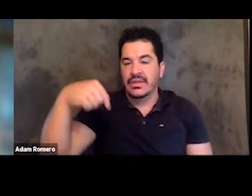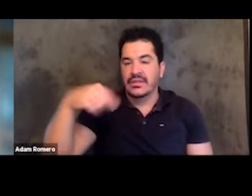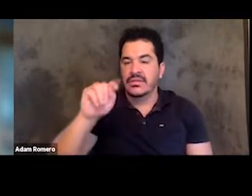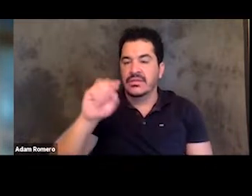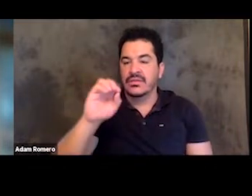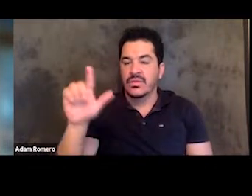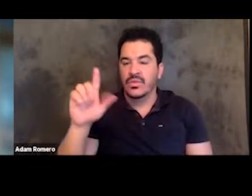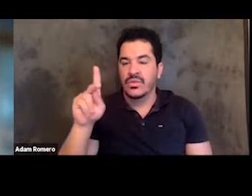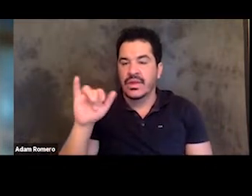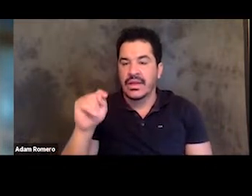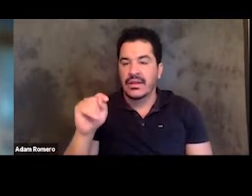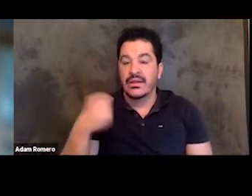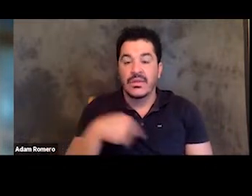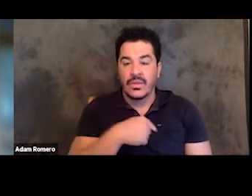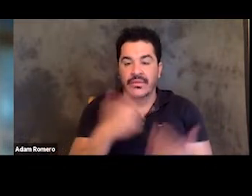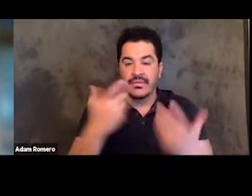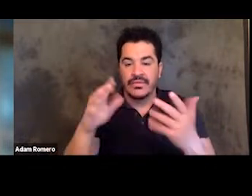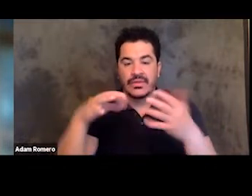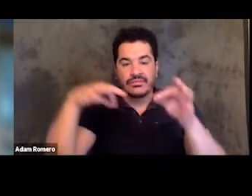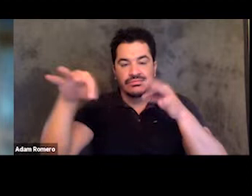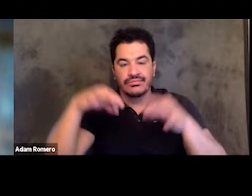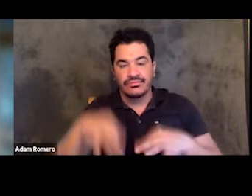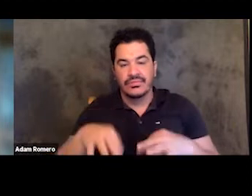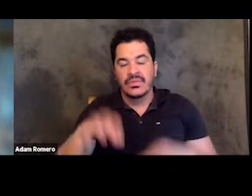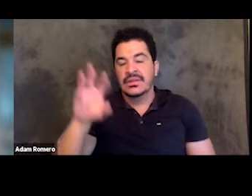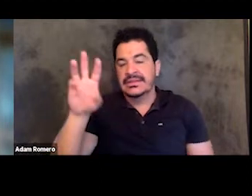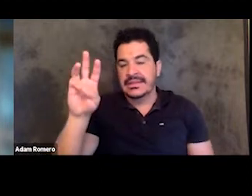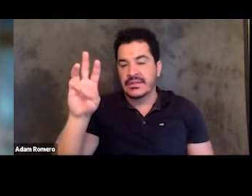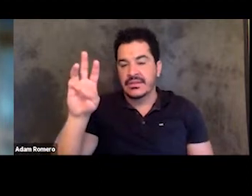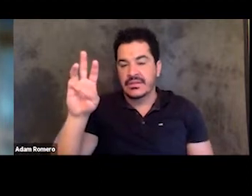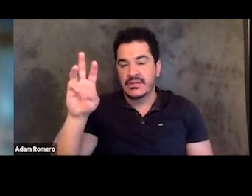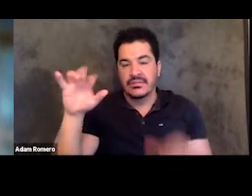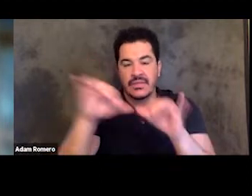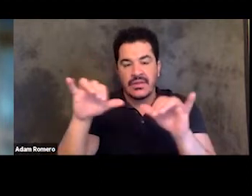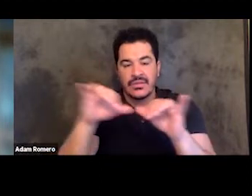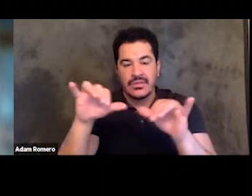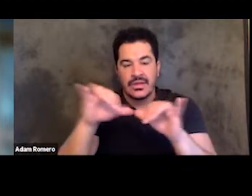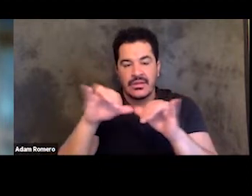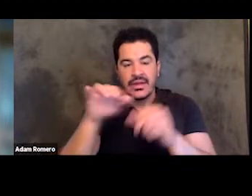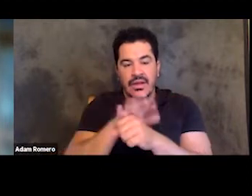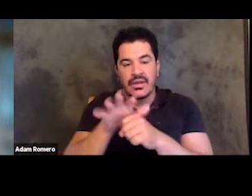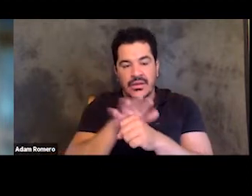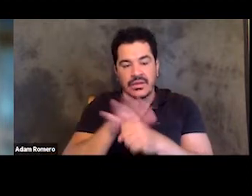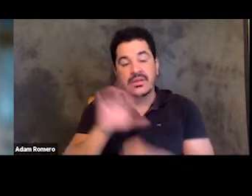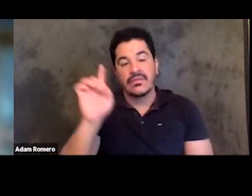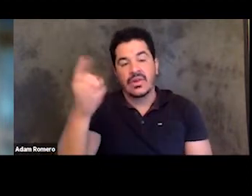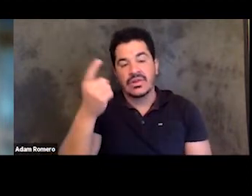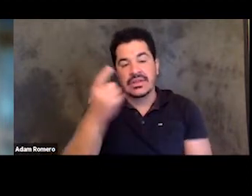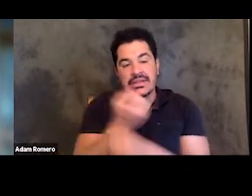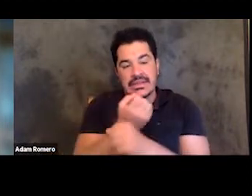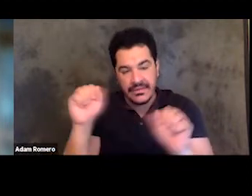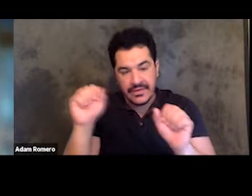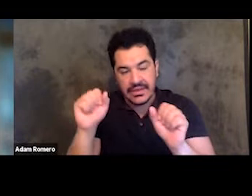we've defined 6 measurement areas. The first one is safety. We have program implementation and